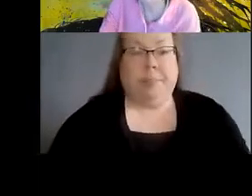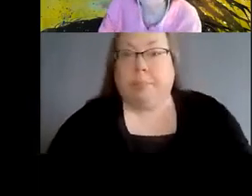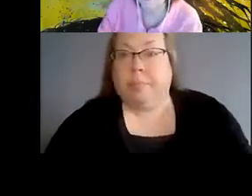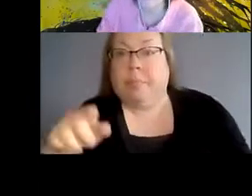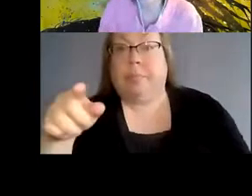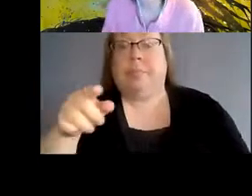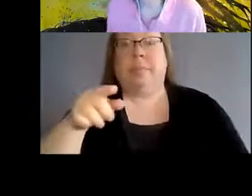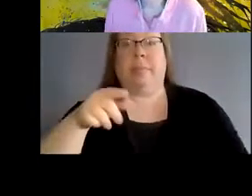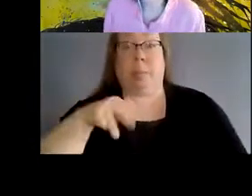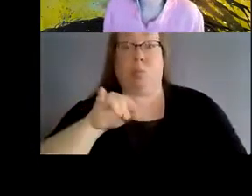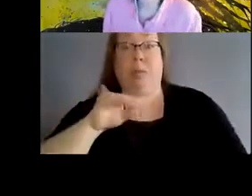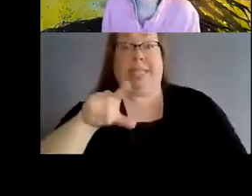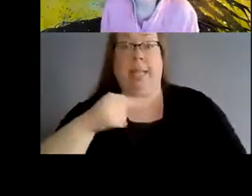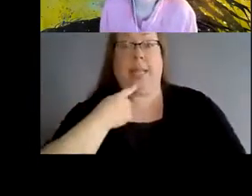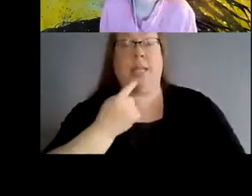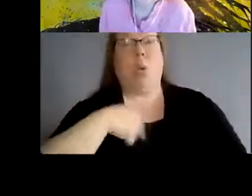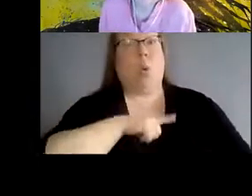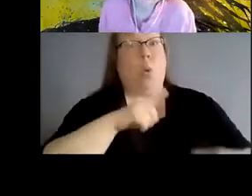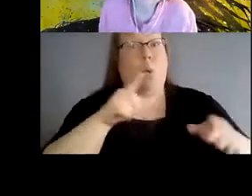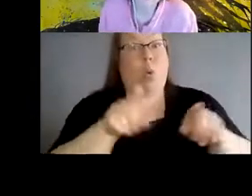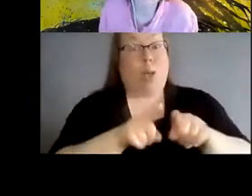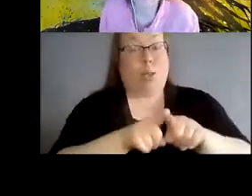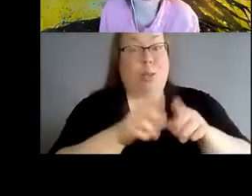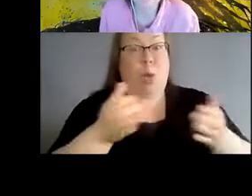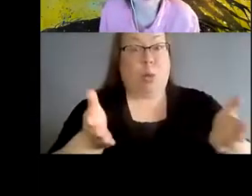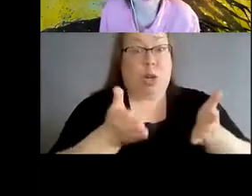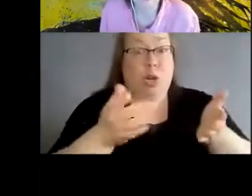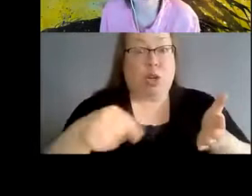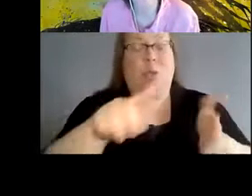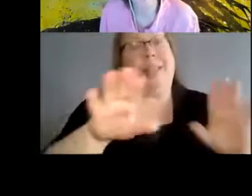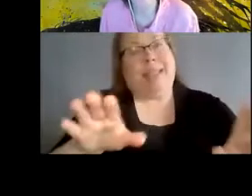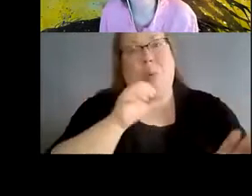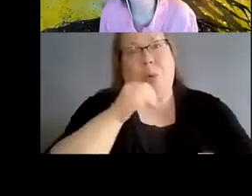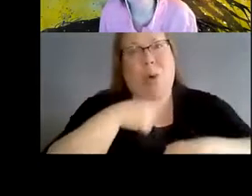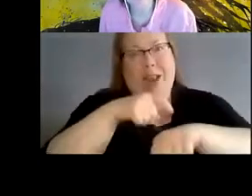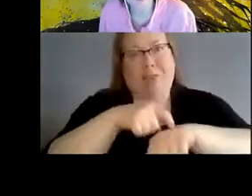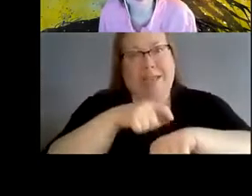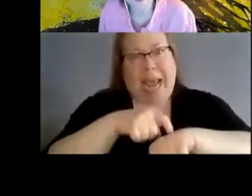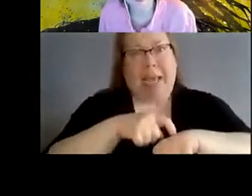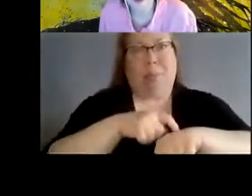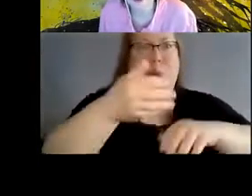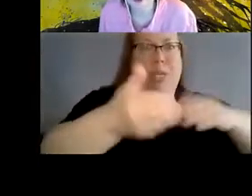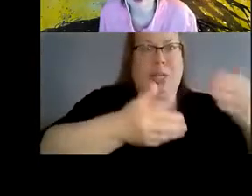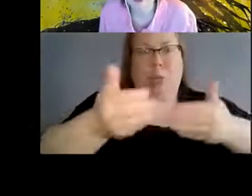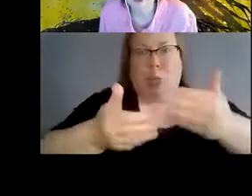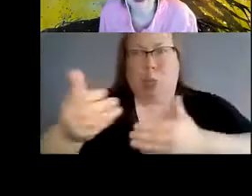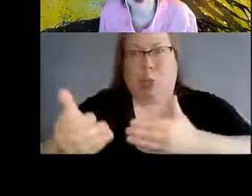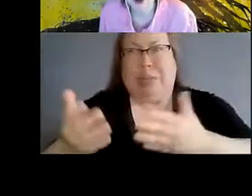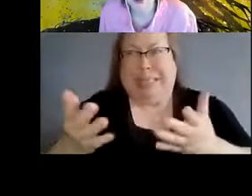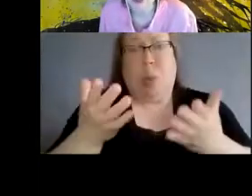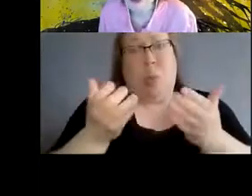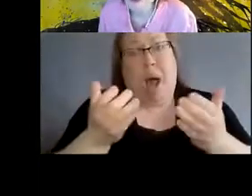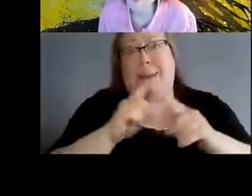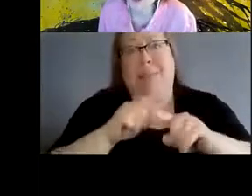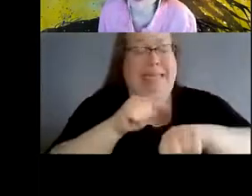also want to encourage you, because we don't have time to go around and do a verbal introduction today as much as we would like